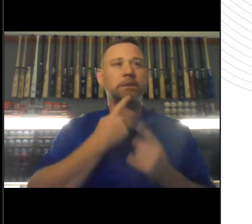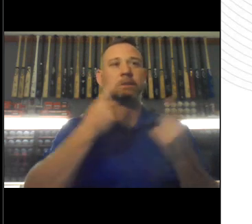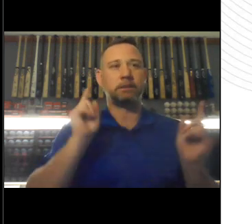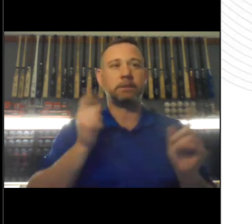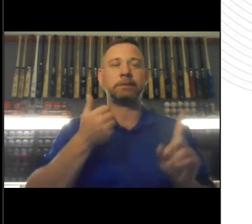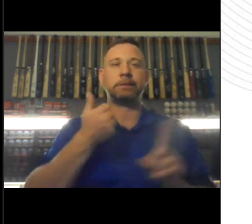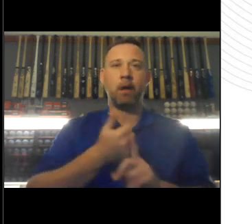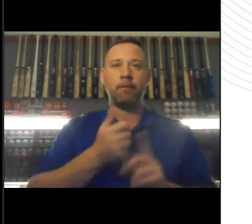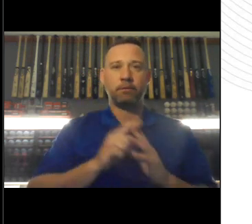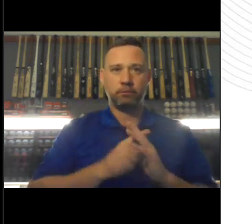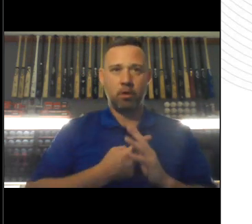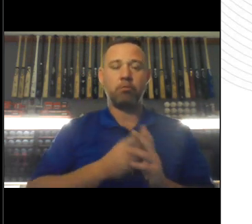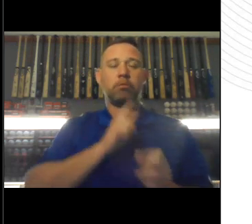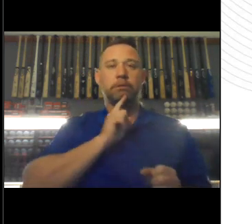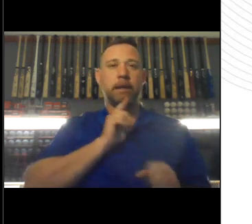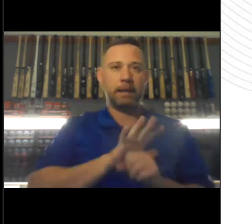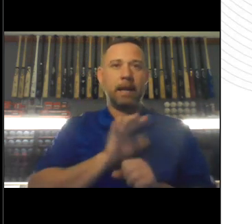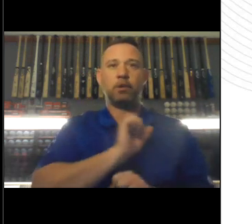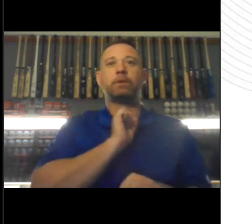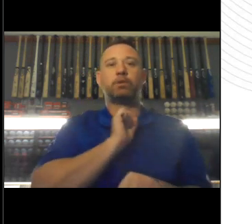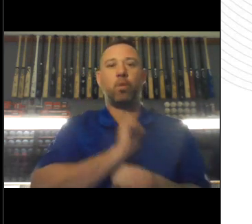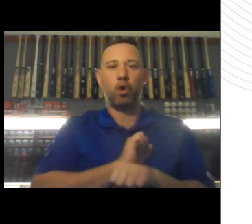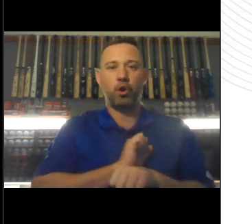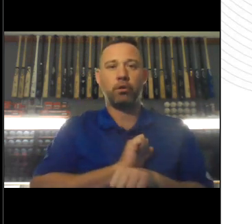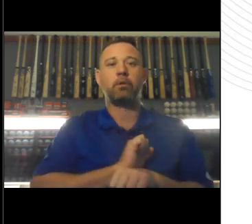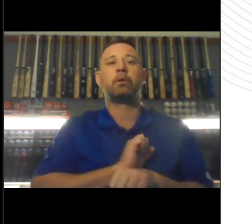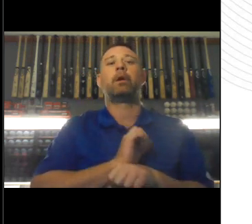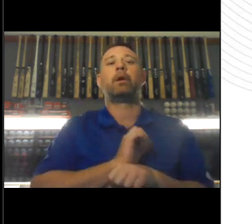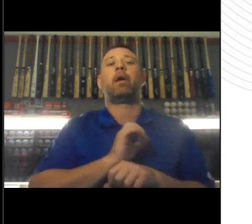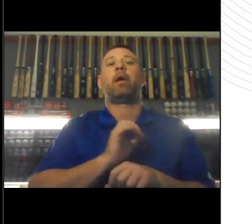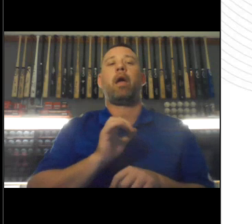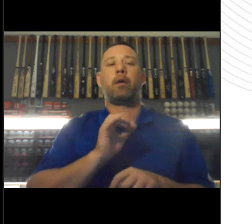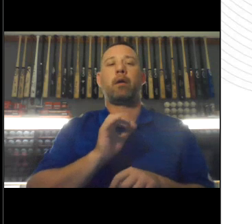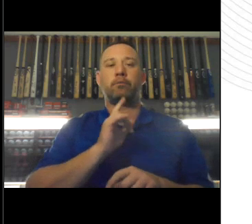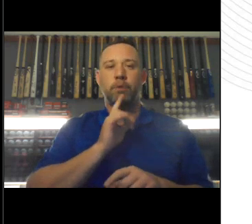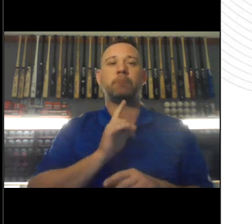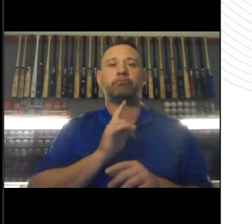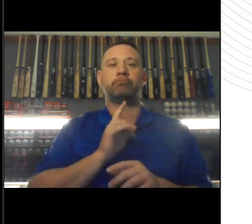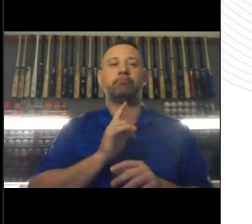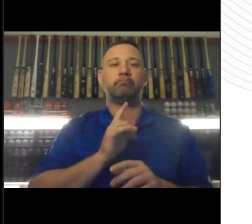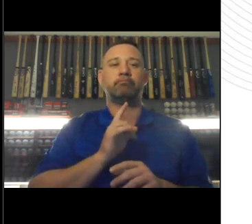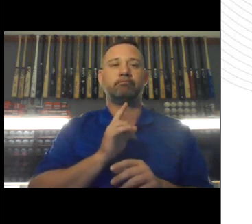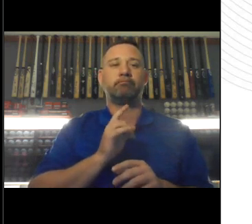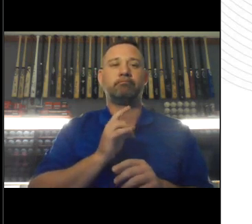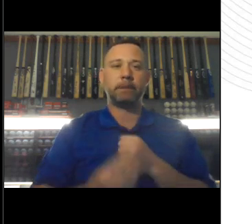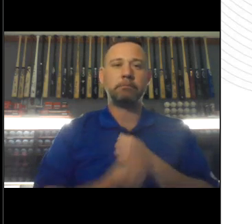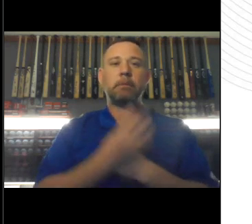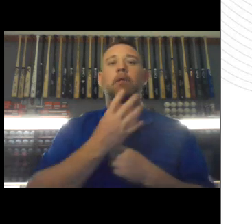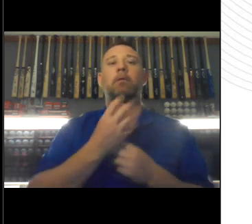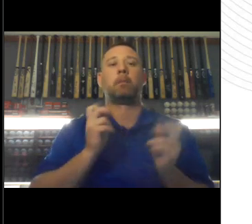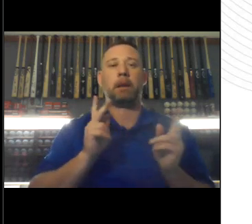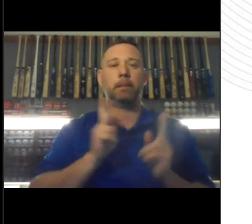very dedicated to the work that he does, and he's become really an inspiration to those he's hired on to